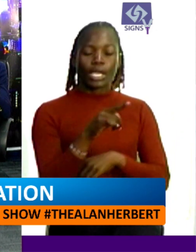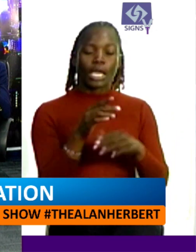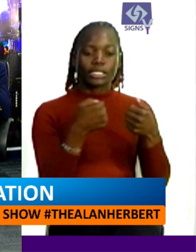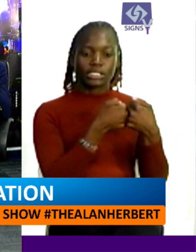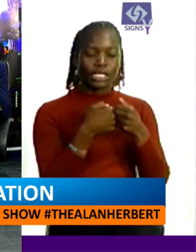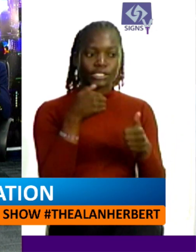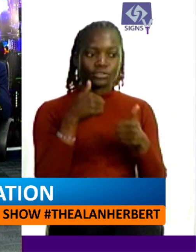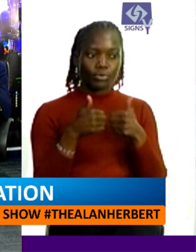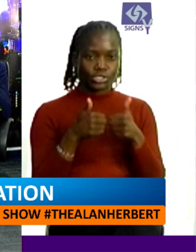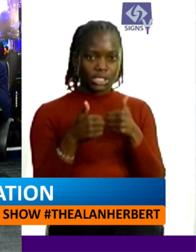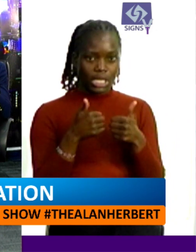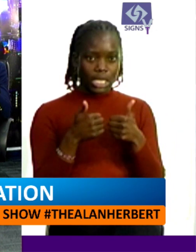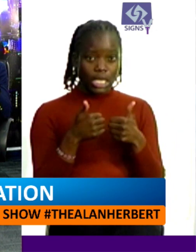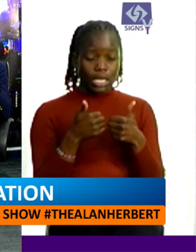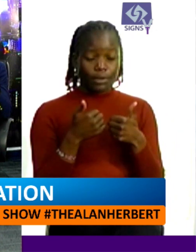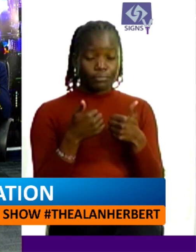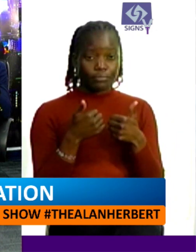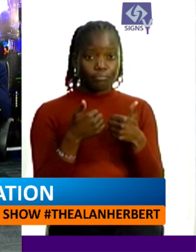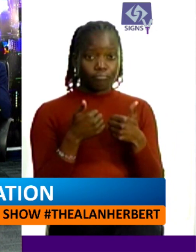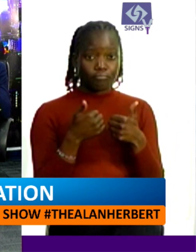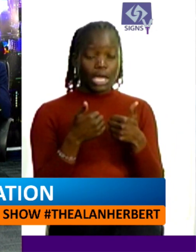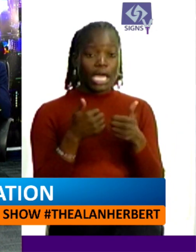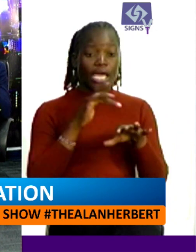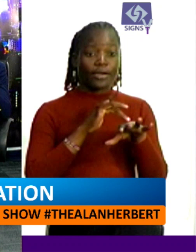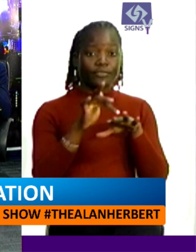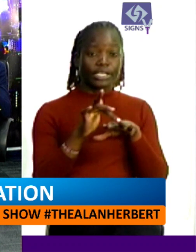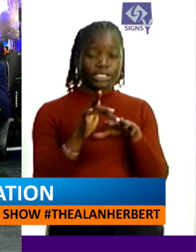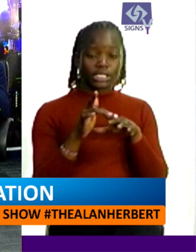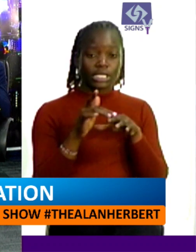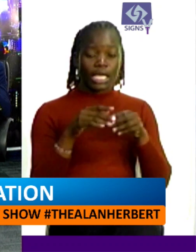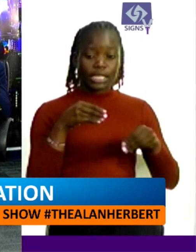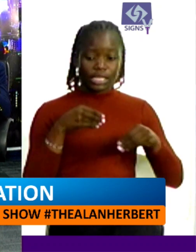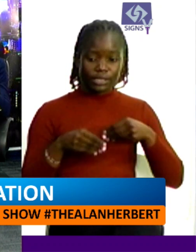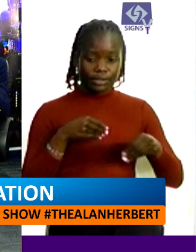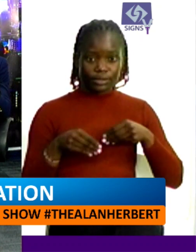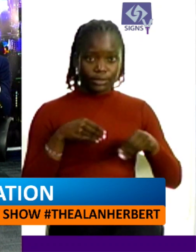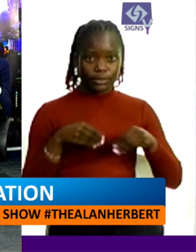challenges that are facing the disability